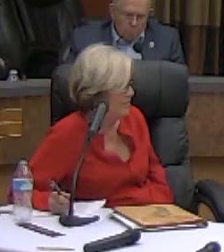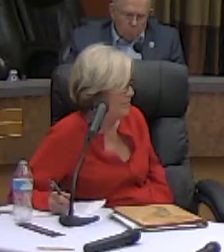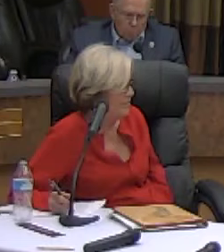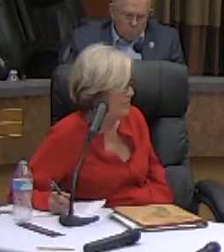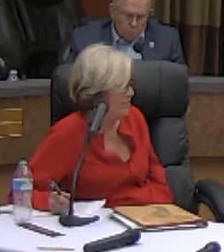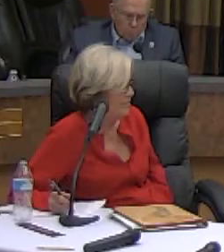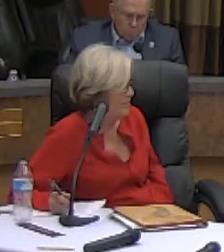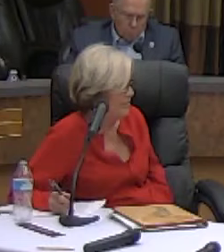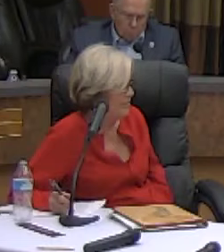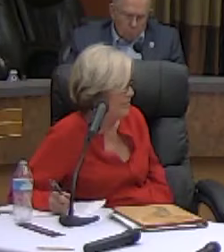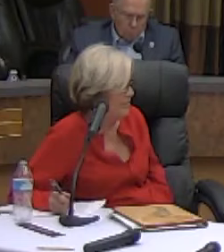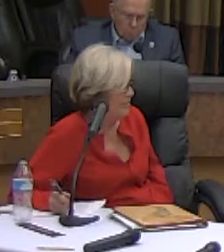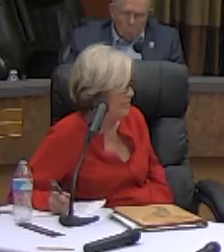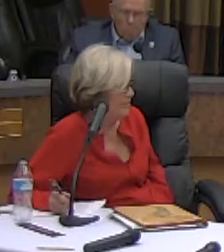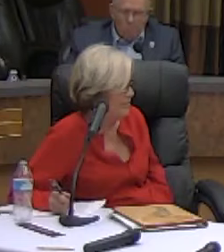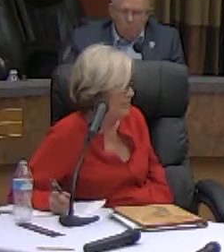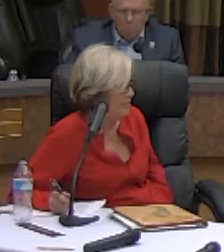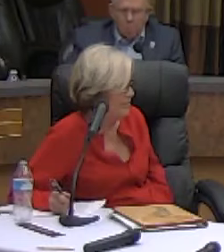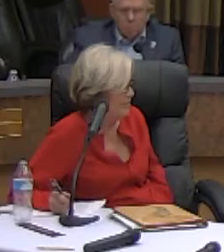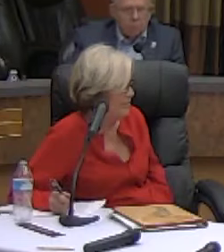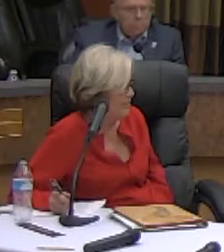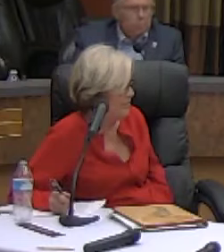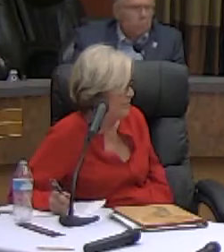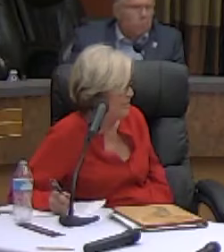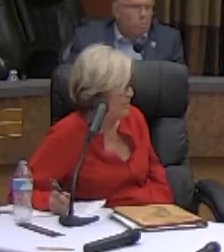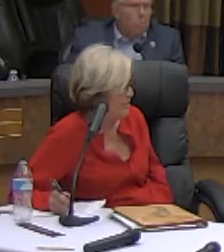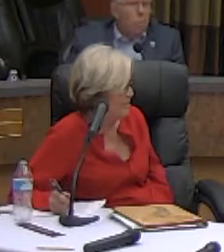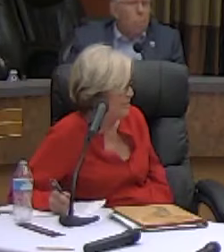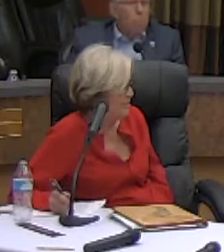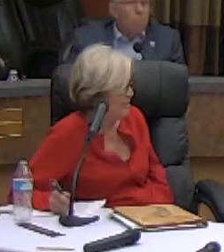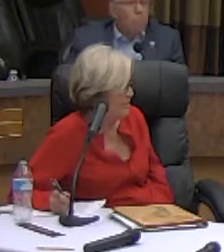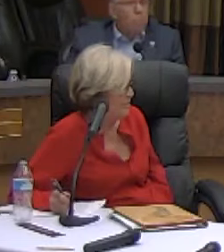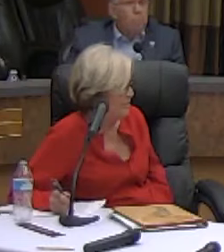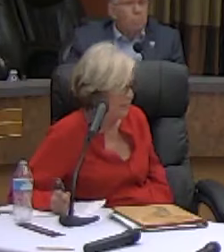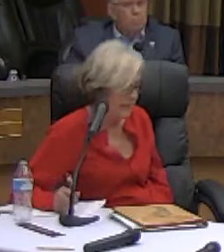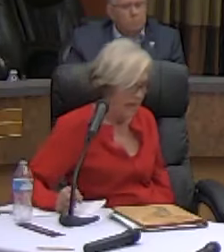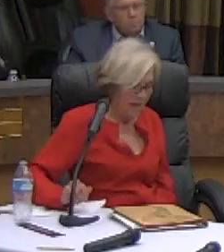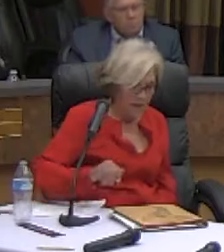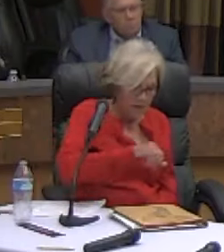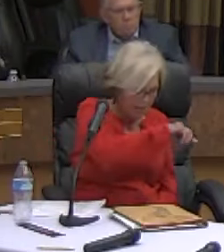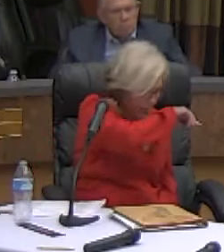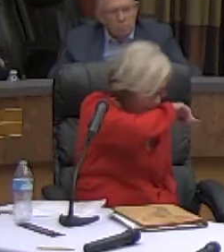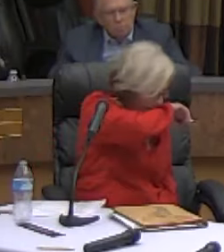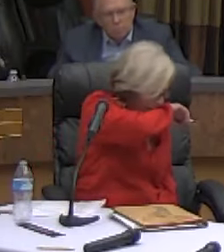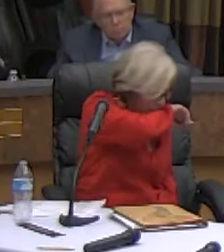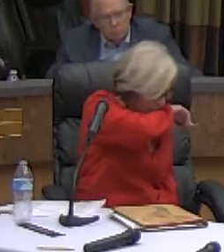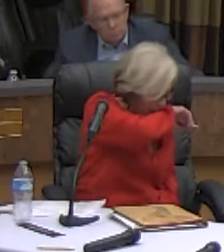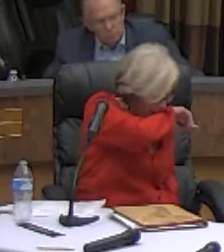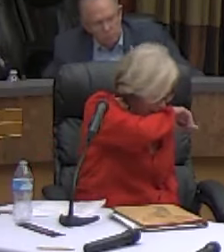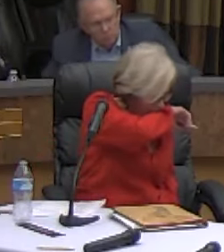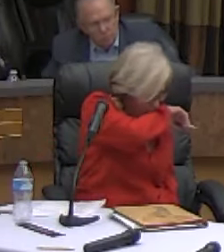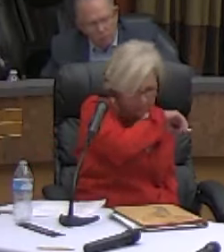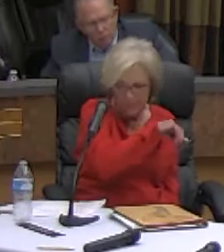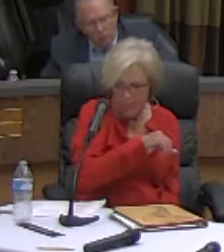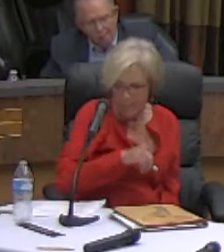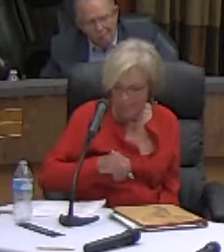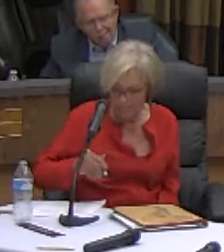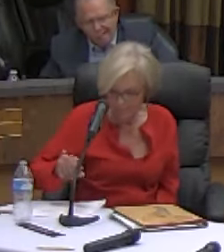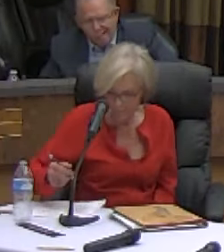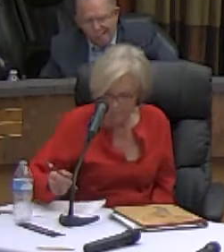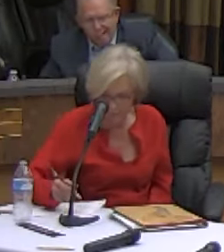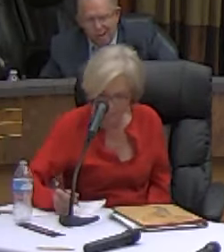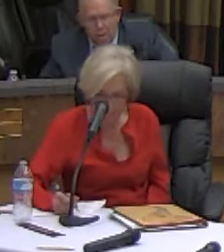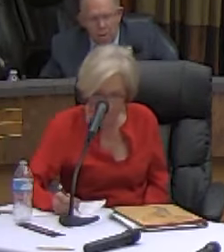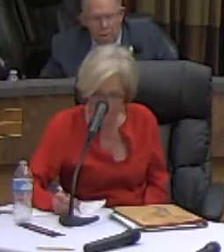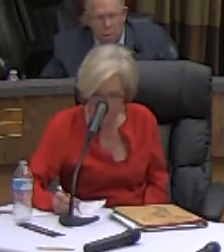don't know why no one has thought of this lucrative proposition, considering the harebrained one currently on the table. The holes in it are so big you